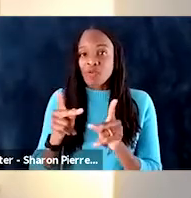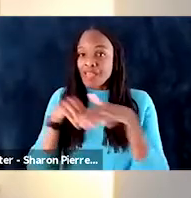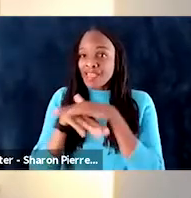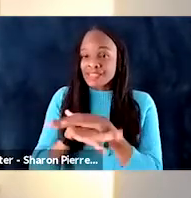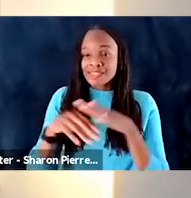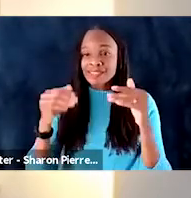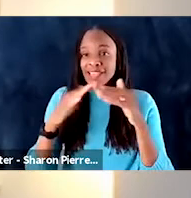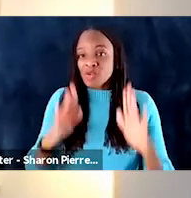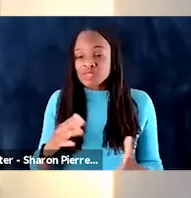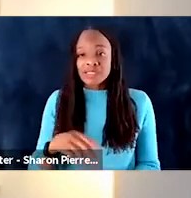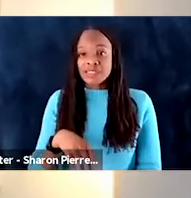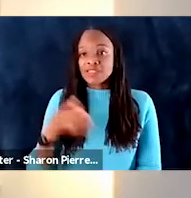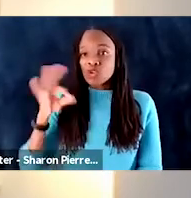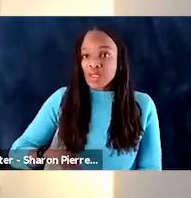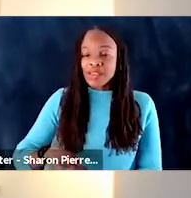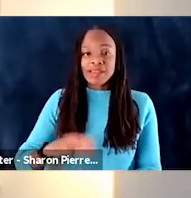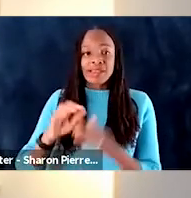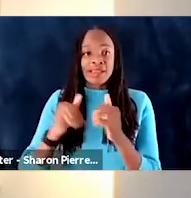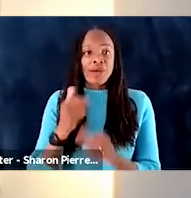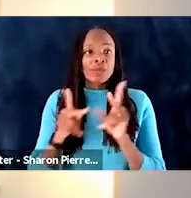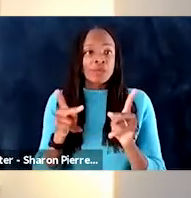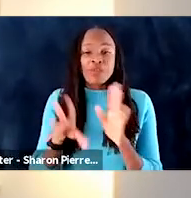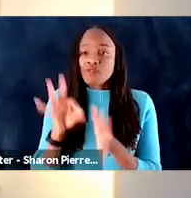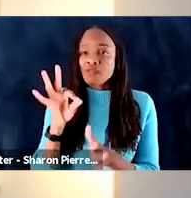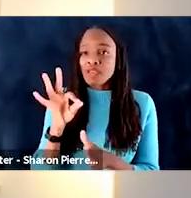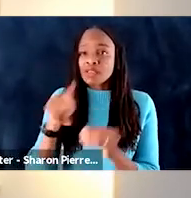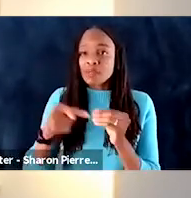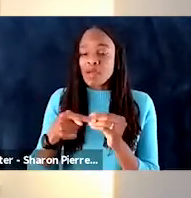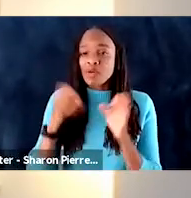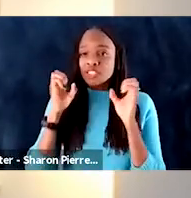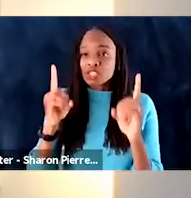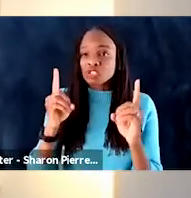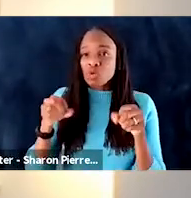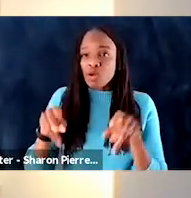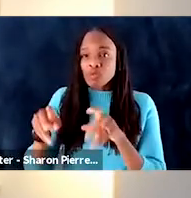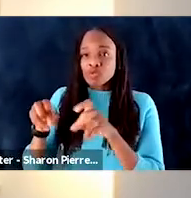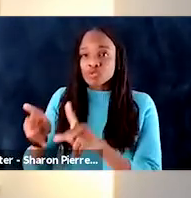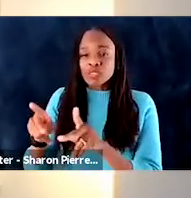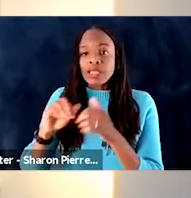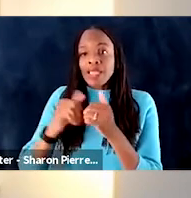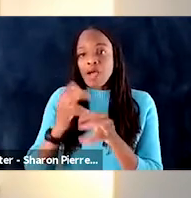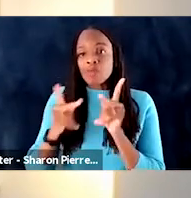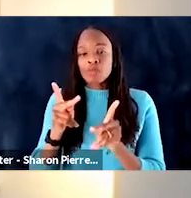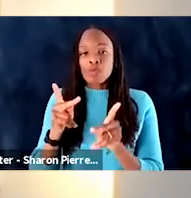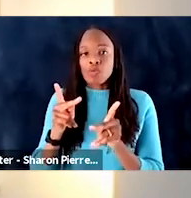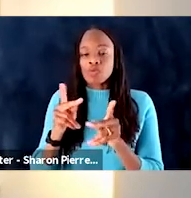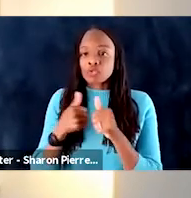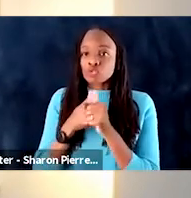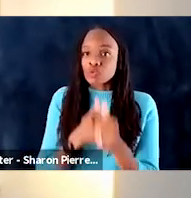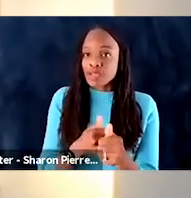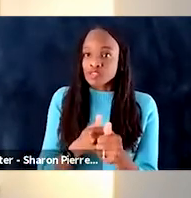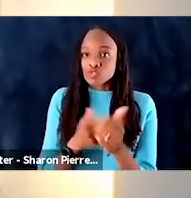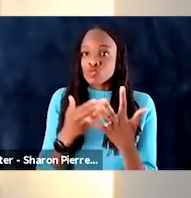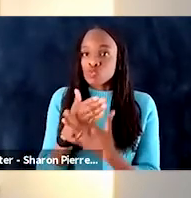access credit, the way people find out about educational opportunities, the way people are tracked